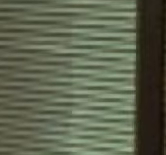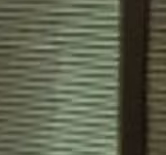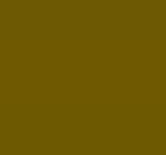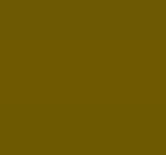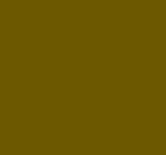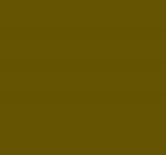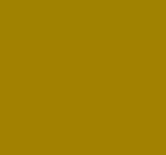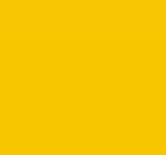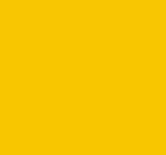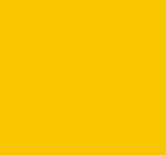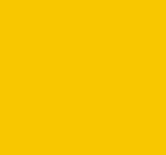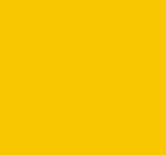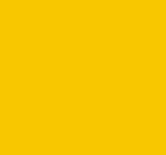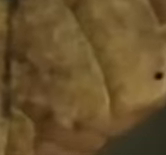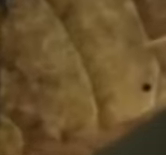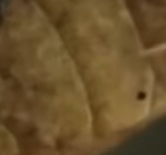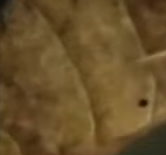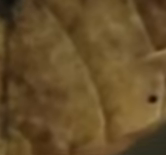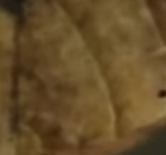Business.